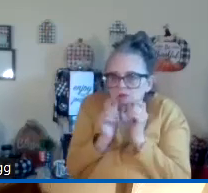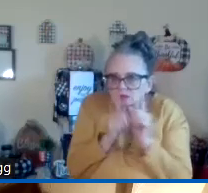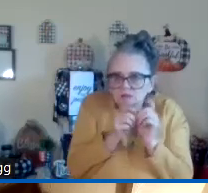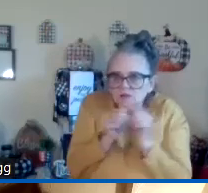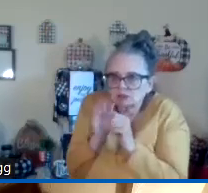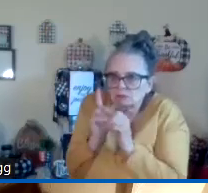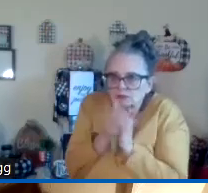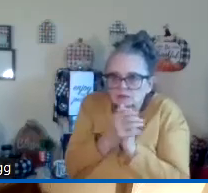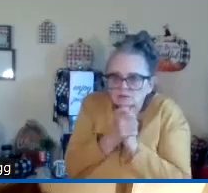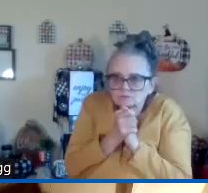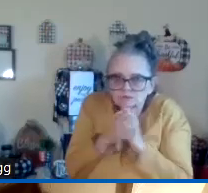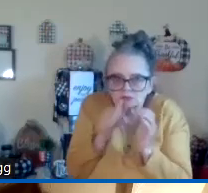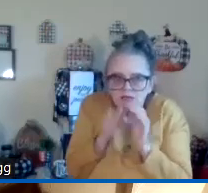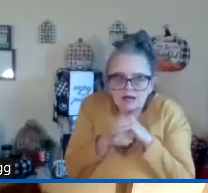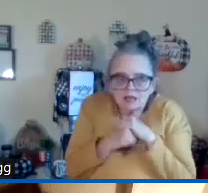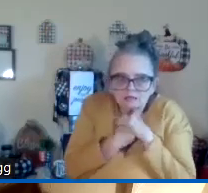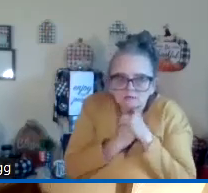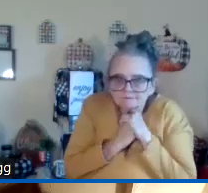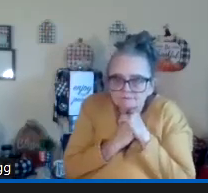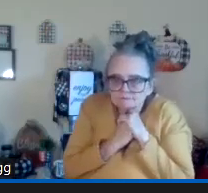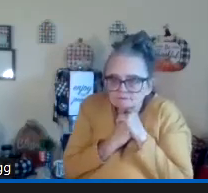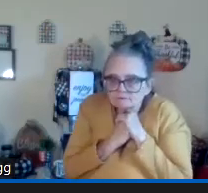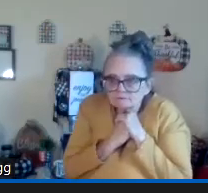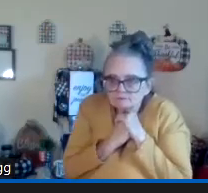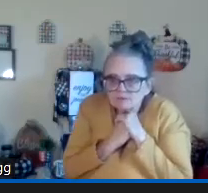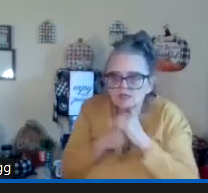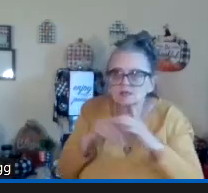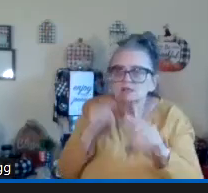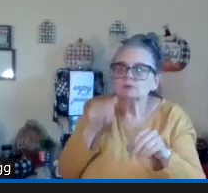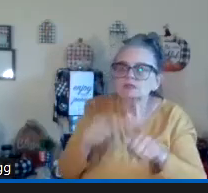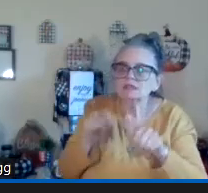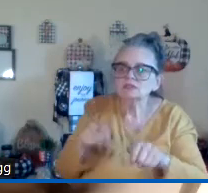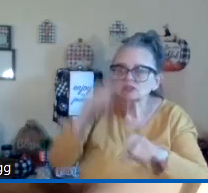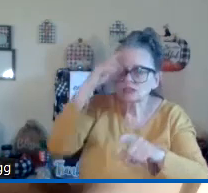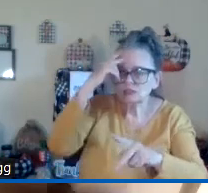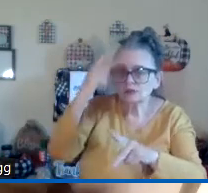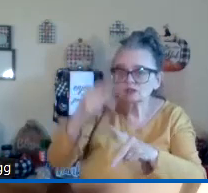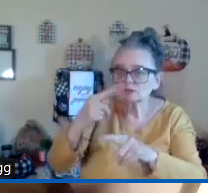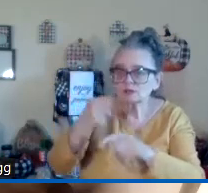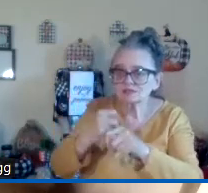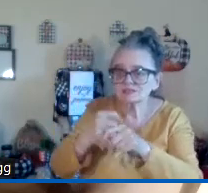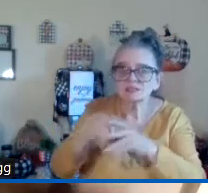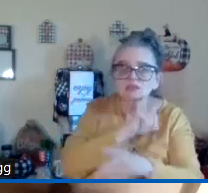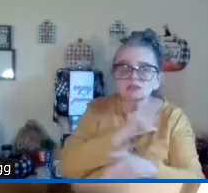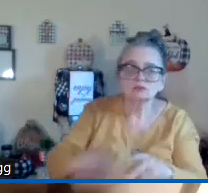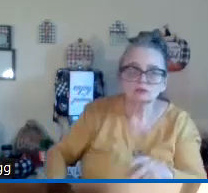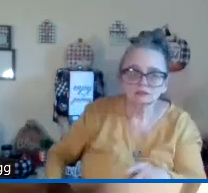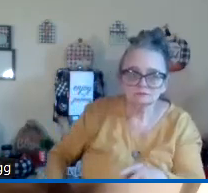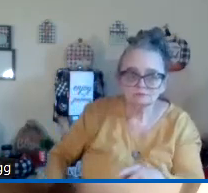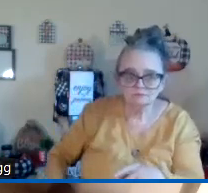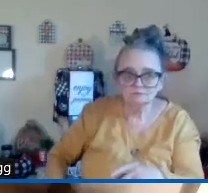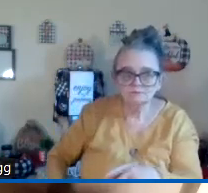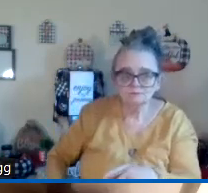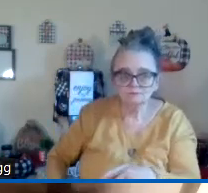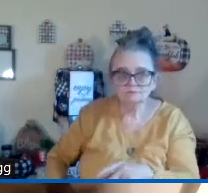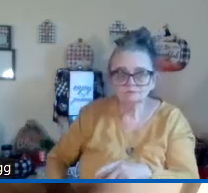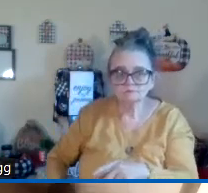That's foolishness. So don't trust your own self. Use the Bible to get your advice. And